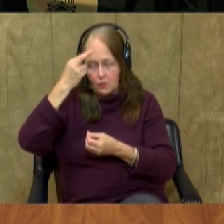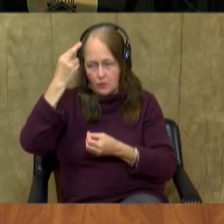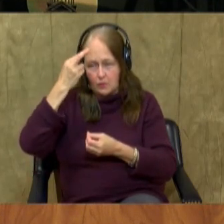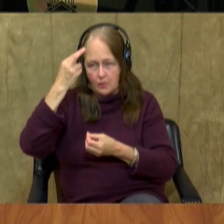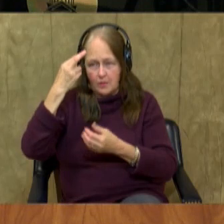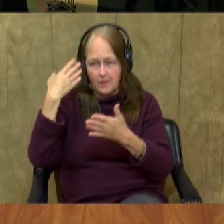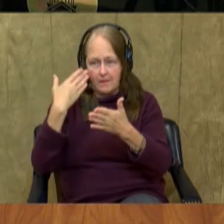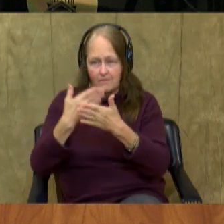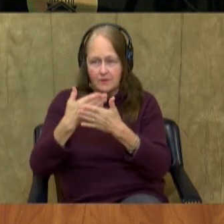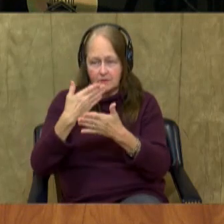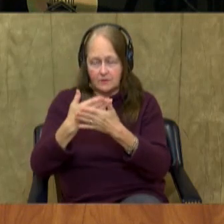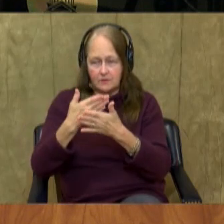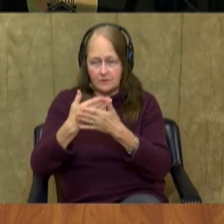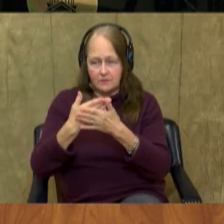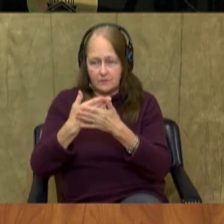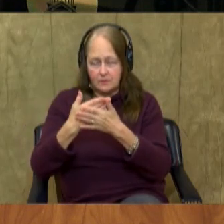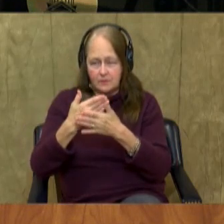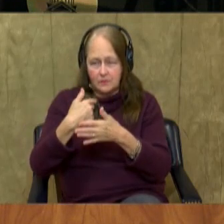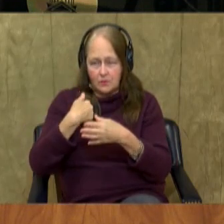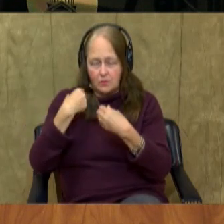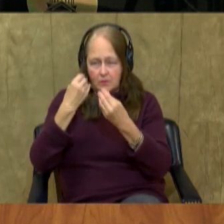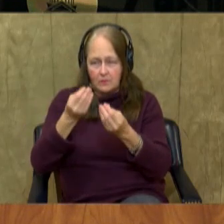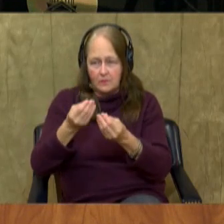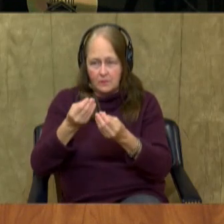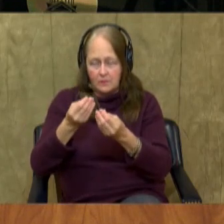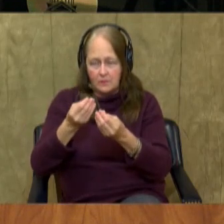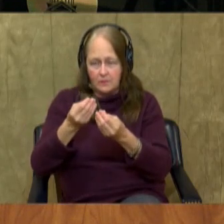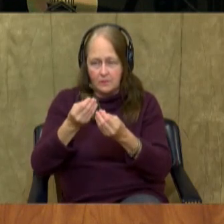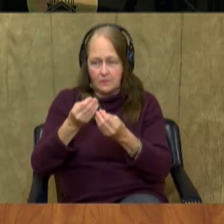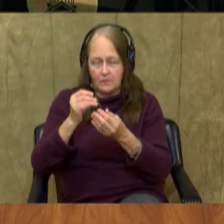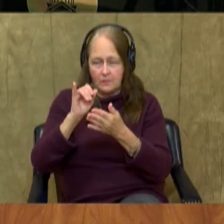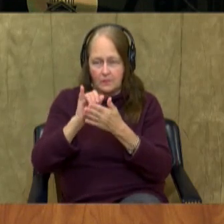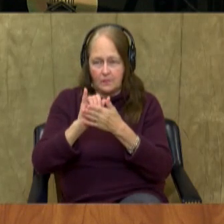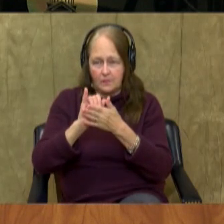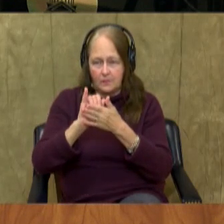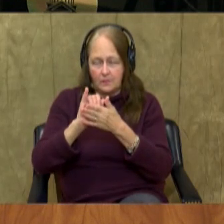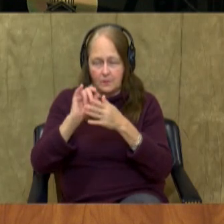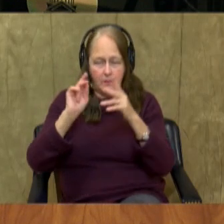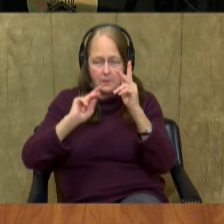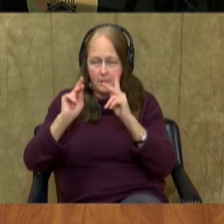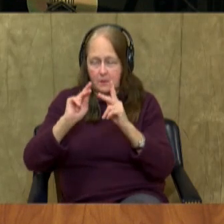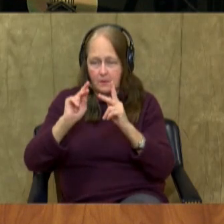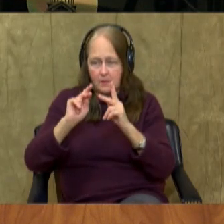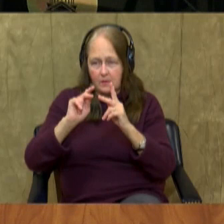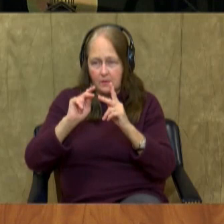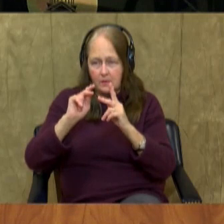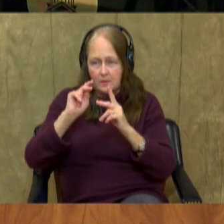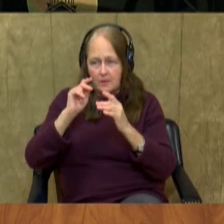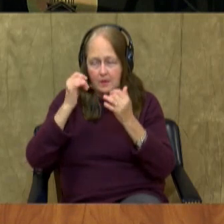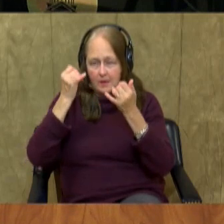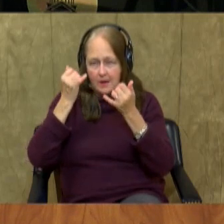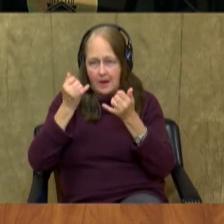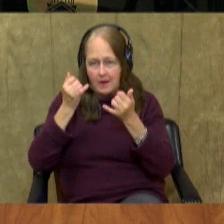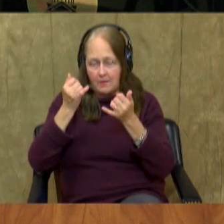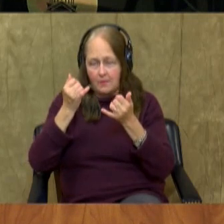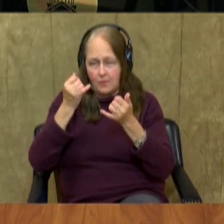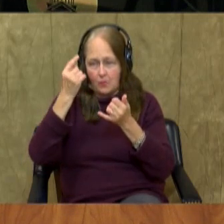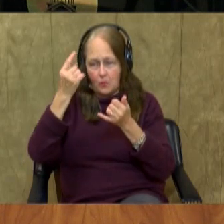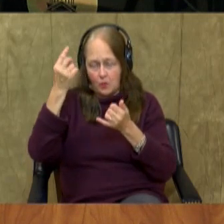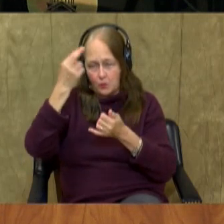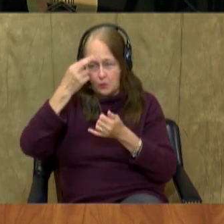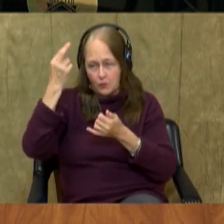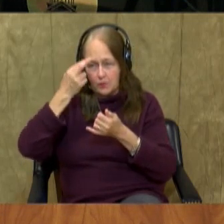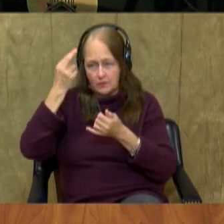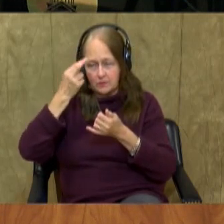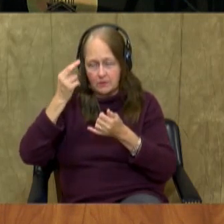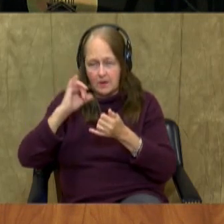as evidence. I also threw in a little counterclaim, the naysayers. Now, what reason